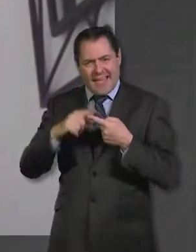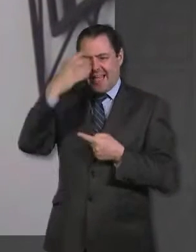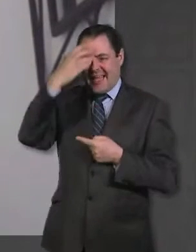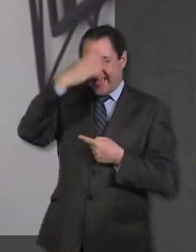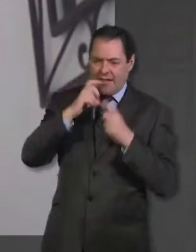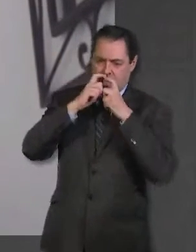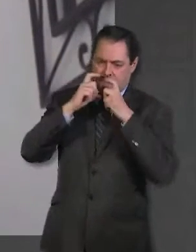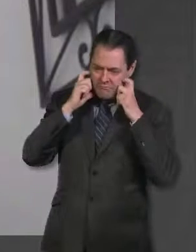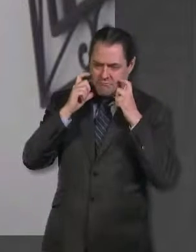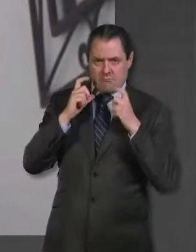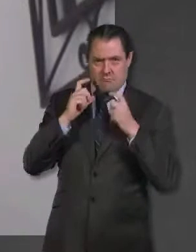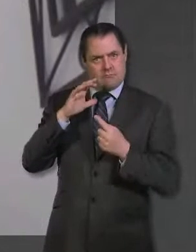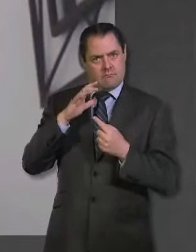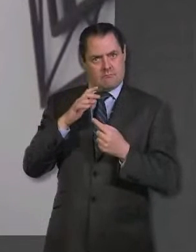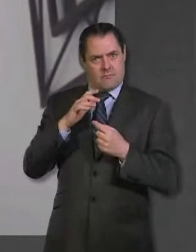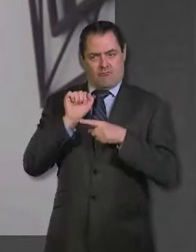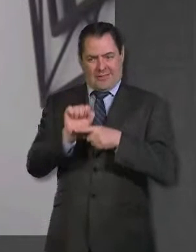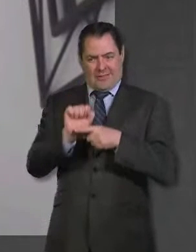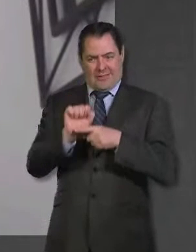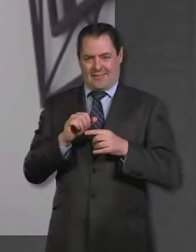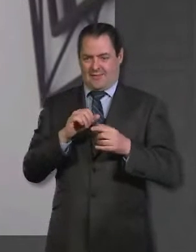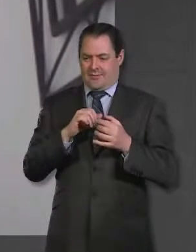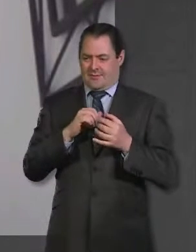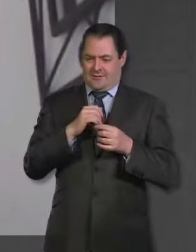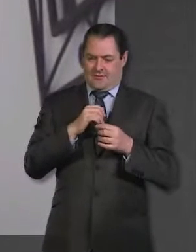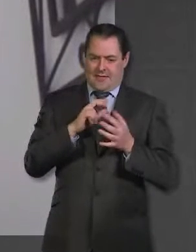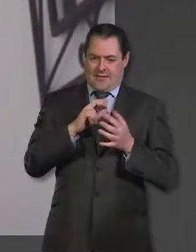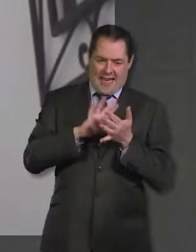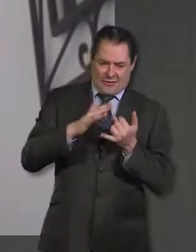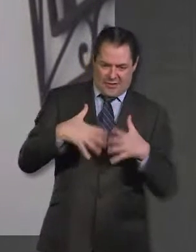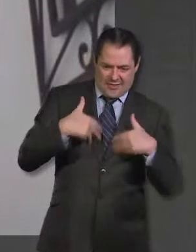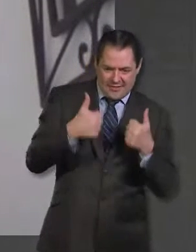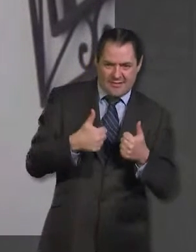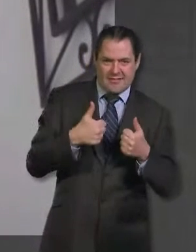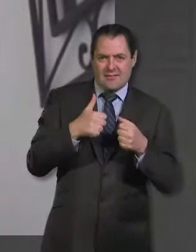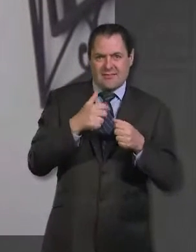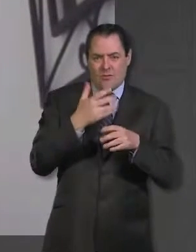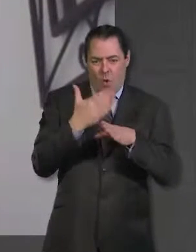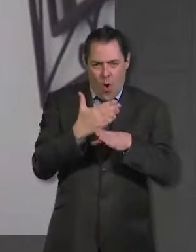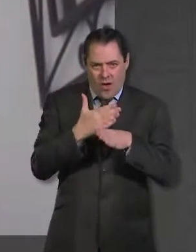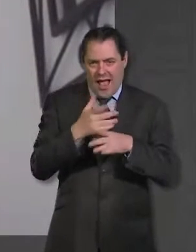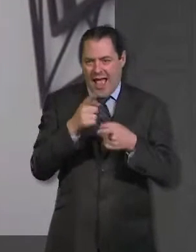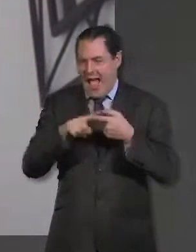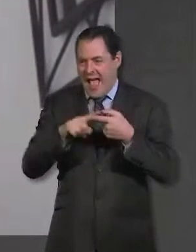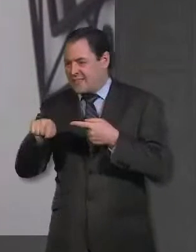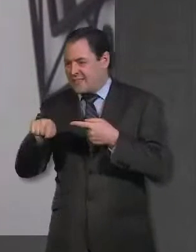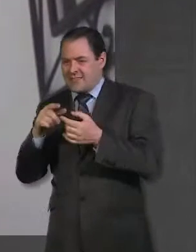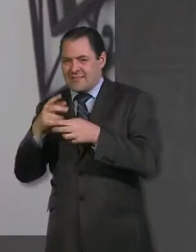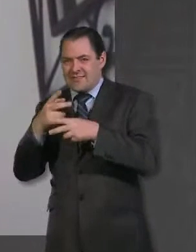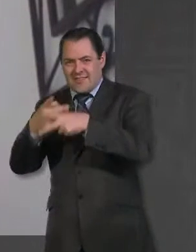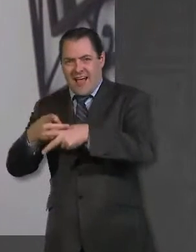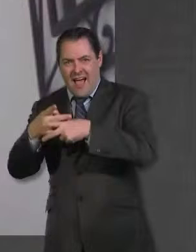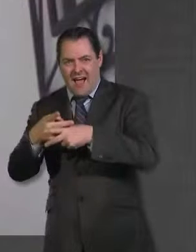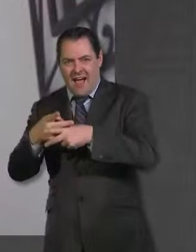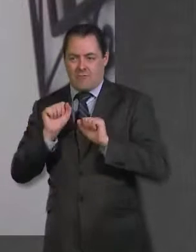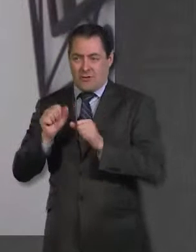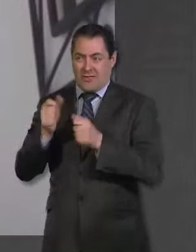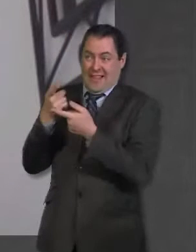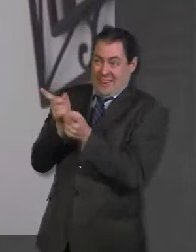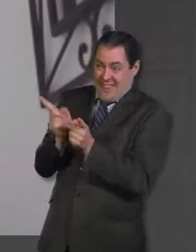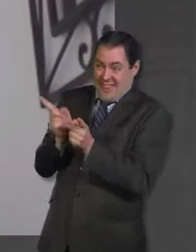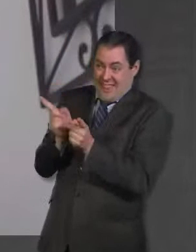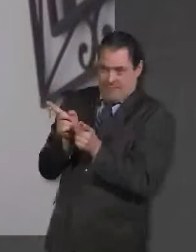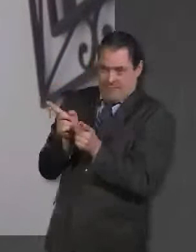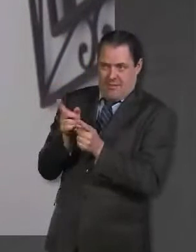us. Sadly, in Cumbria, there have been examples of frontline NHS staff who have worked with PPE masks which are